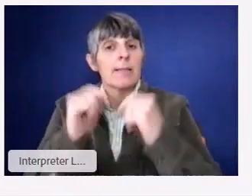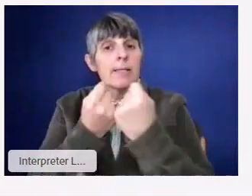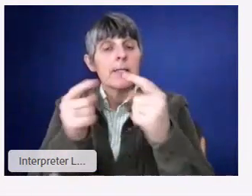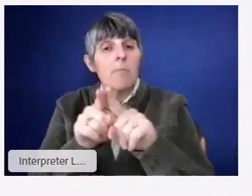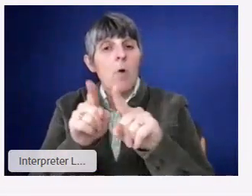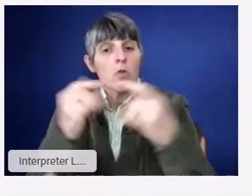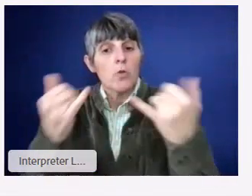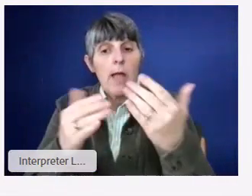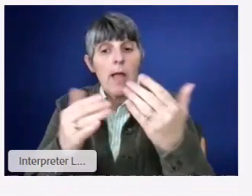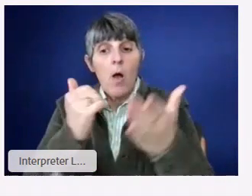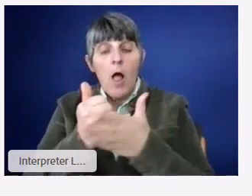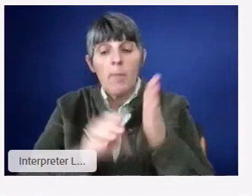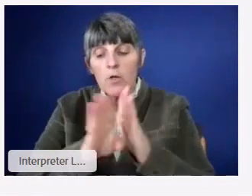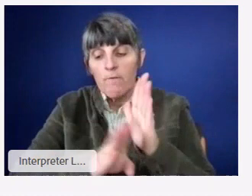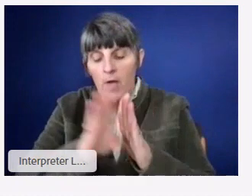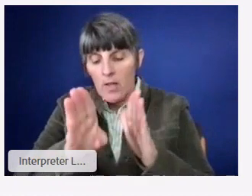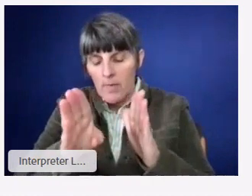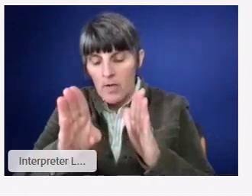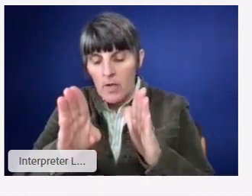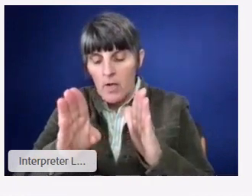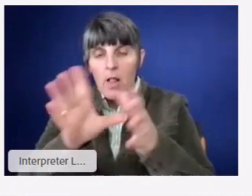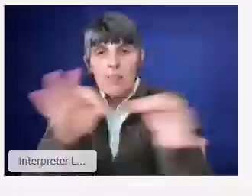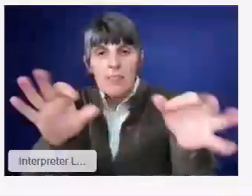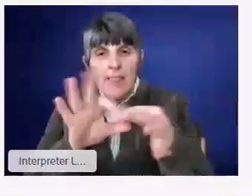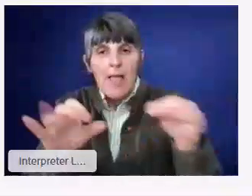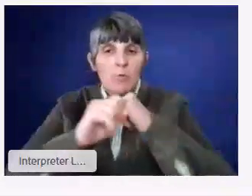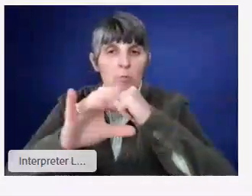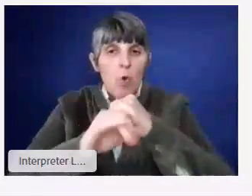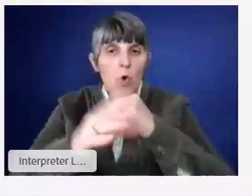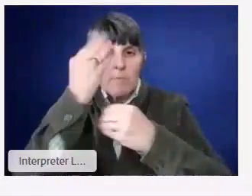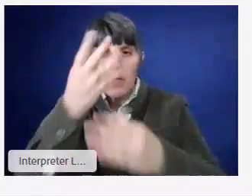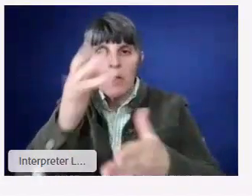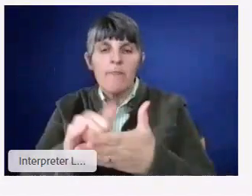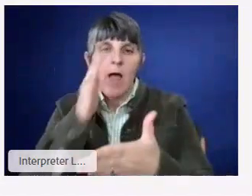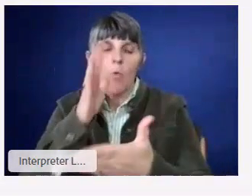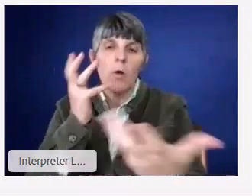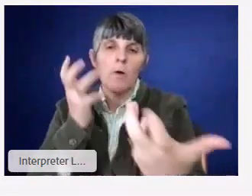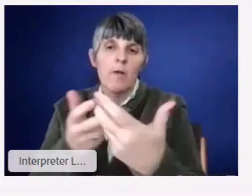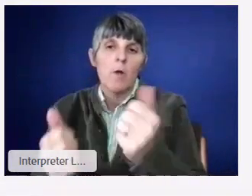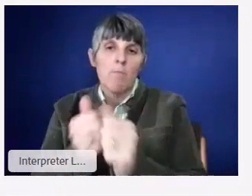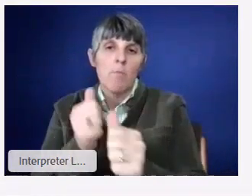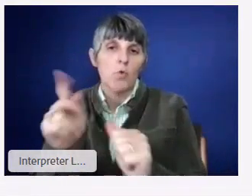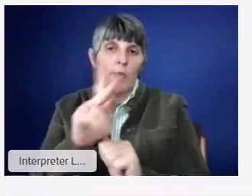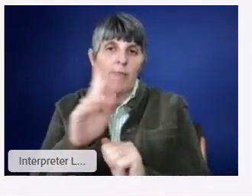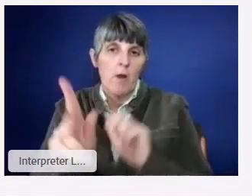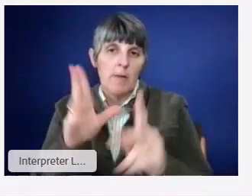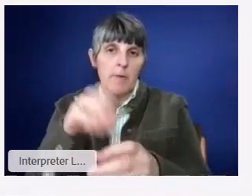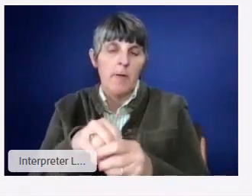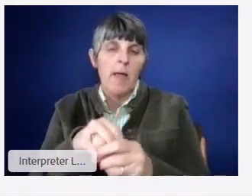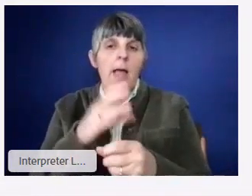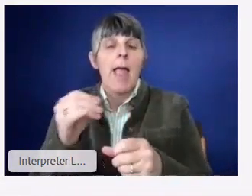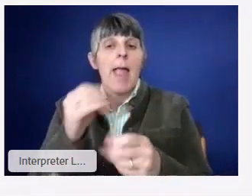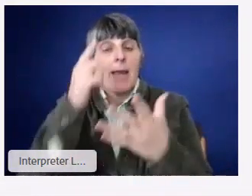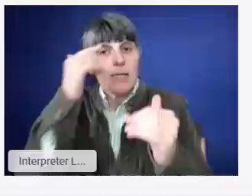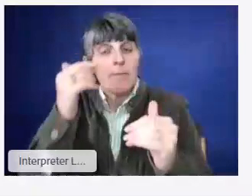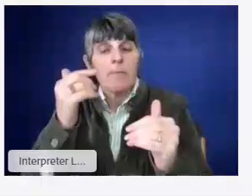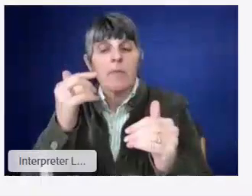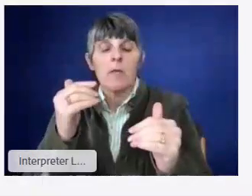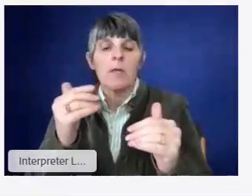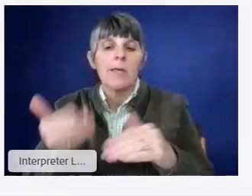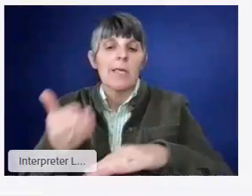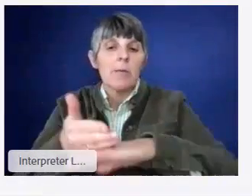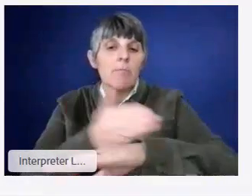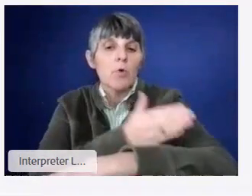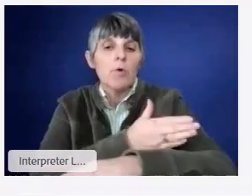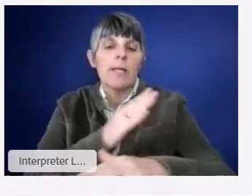helping develop the type of promotional and language materials that would resonate the most with their constituents. And we anticipate ramping up community engagement